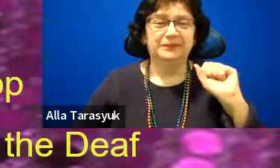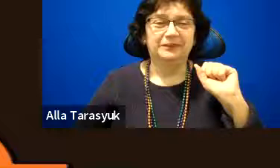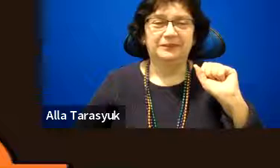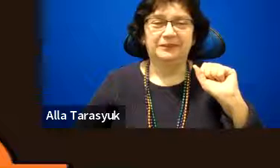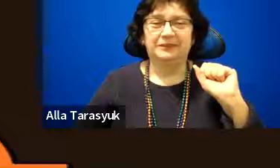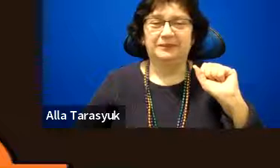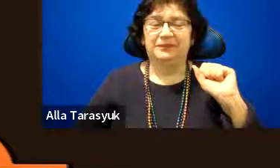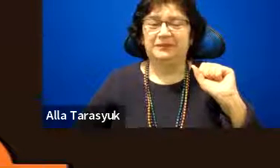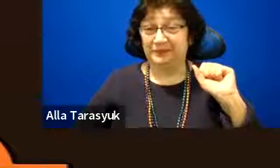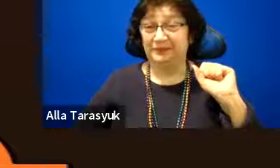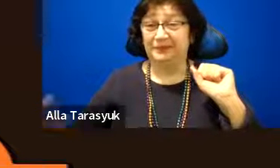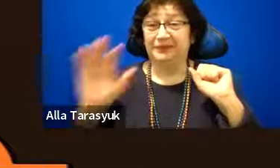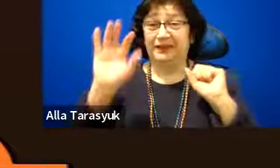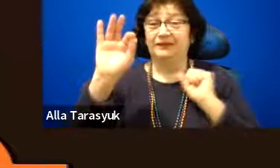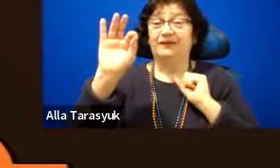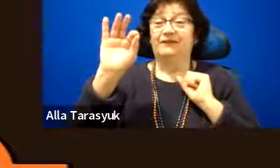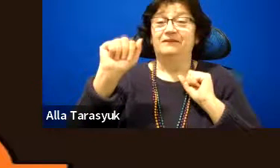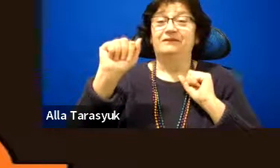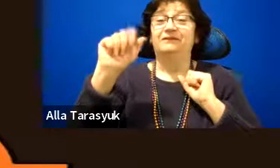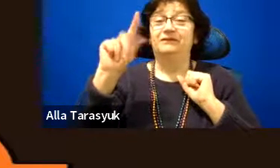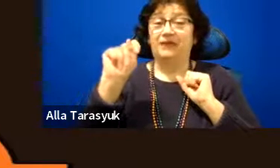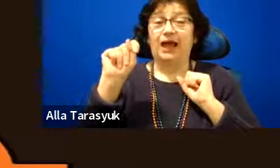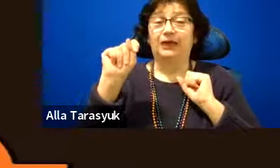Okay, here we go.